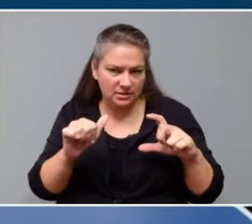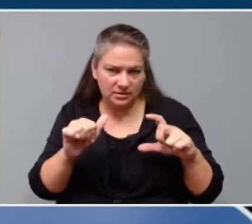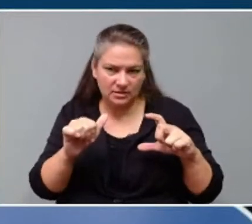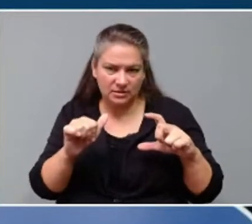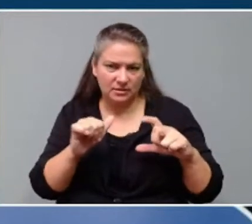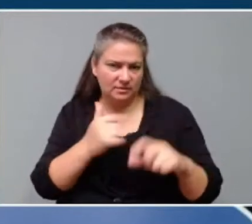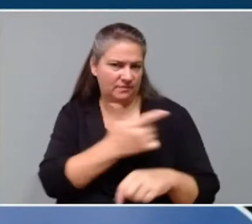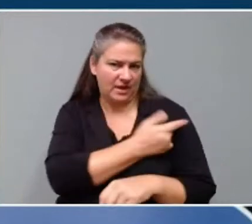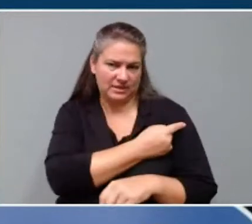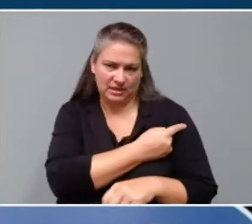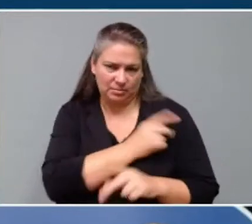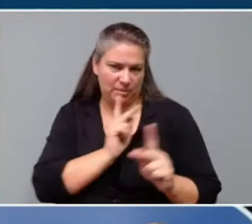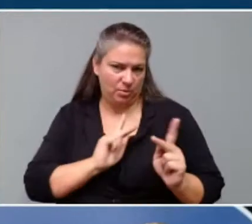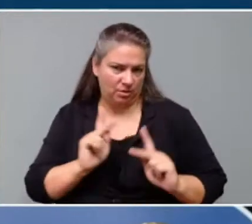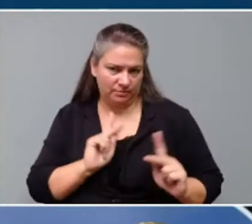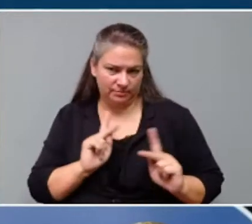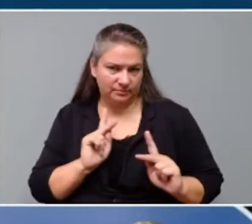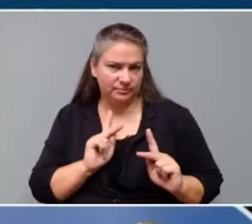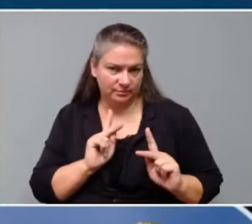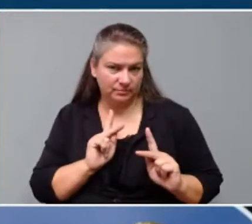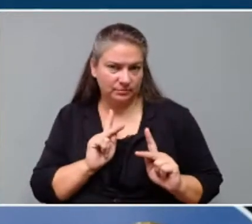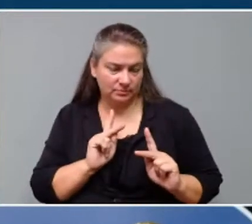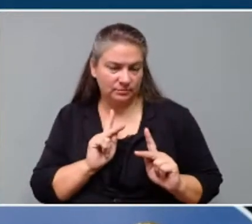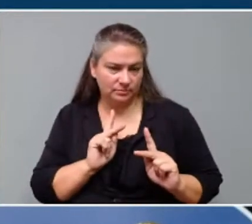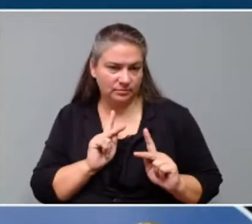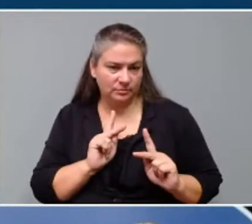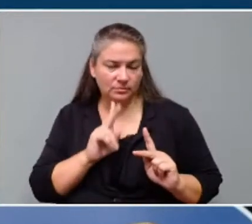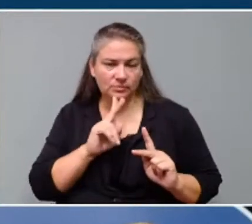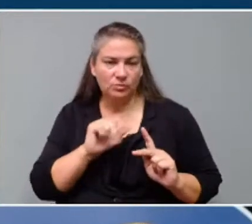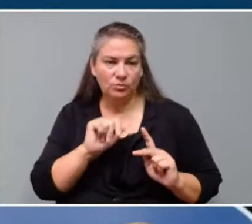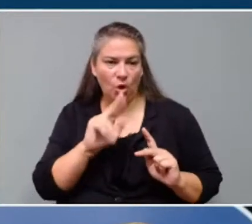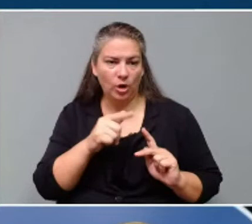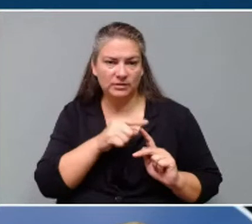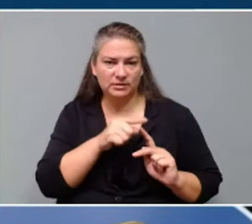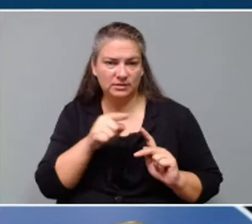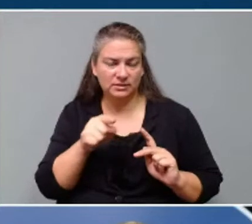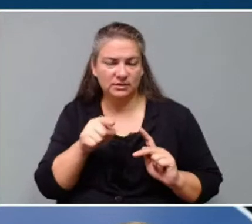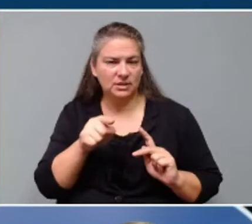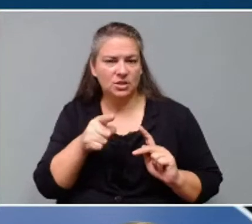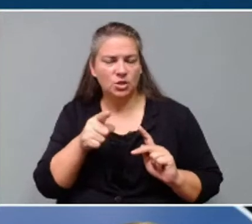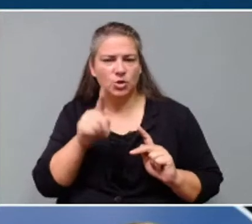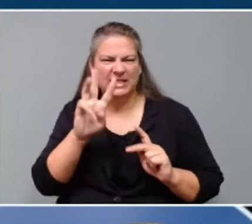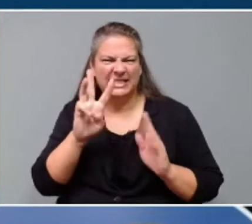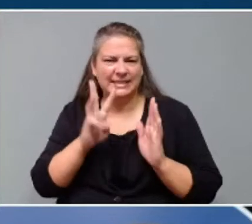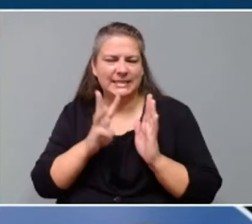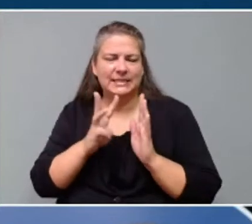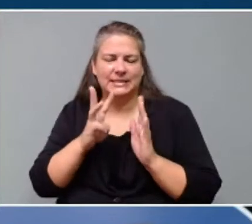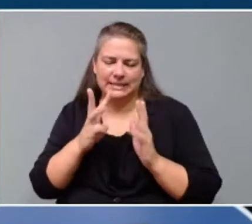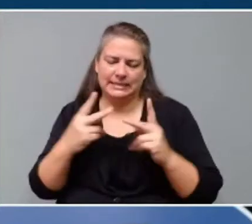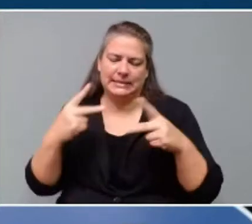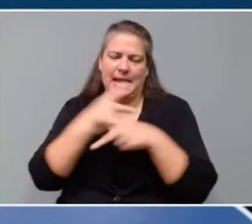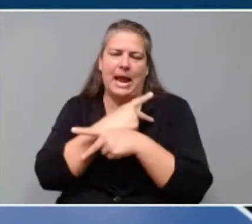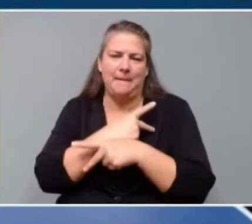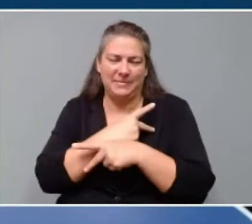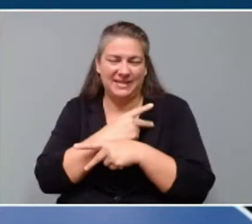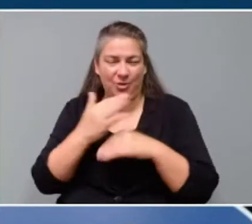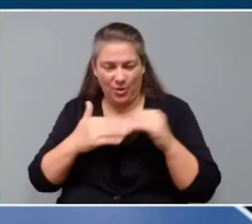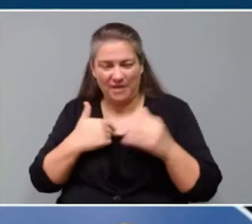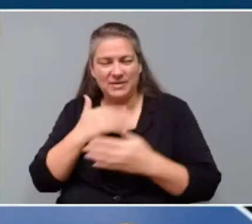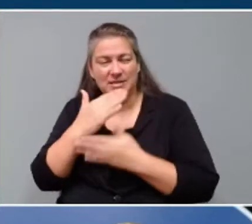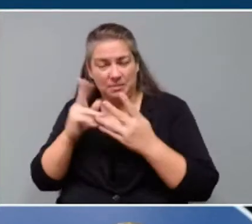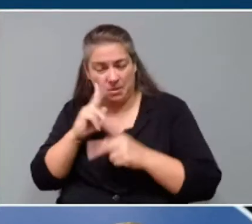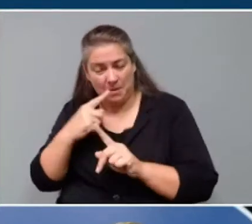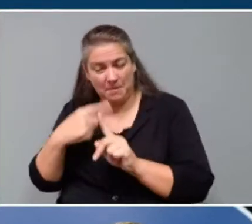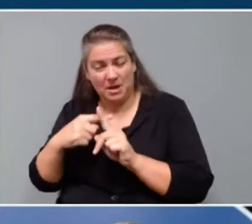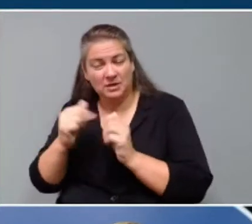Currently, August, you are 6 times more protected. So even though there are more breakthrough cases, because this is a